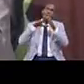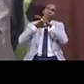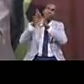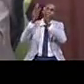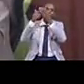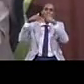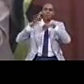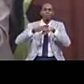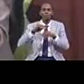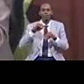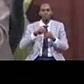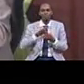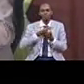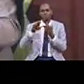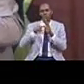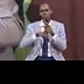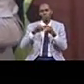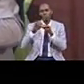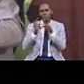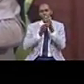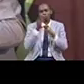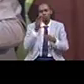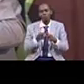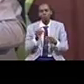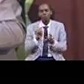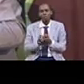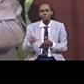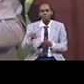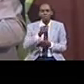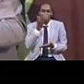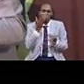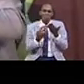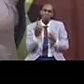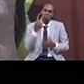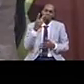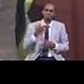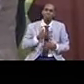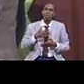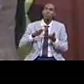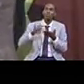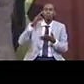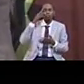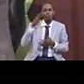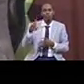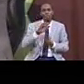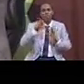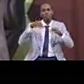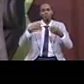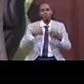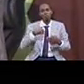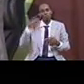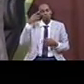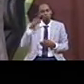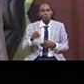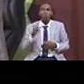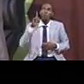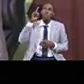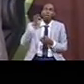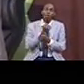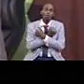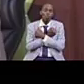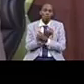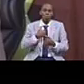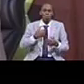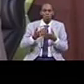may behold my glory, which thou hast given me, for thou lovedst me before the foundation